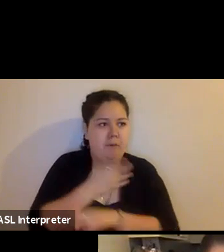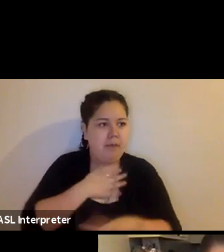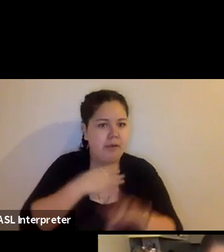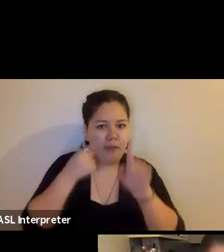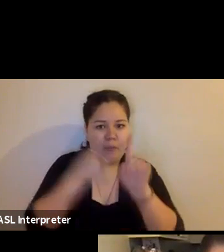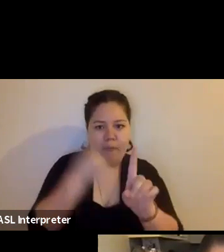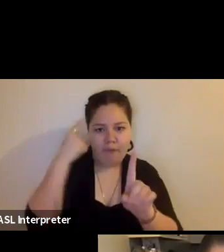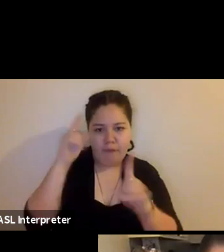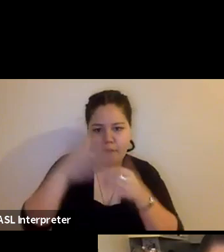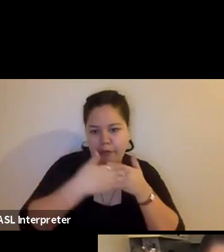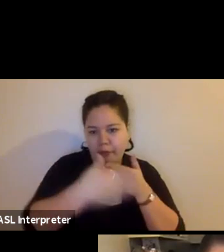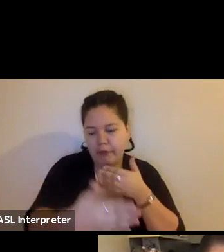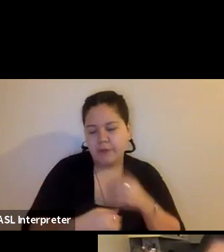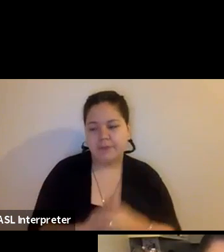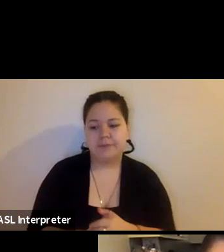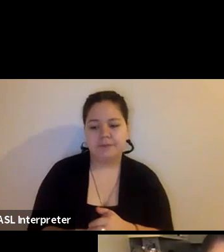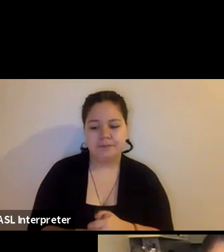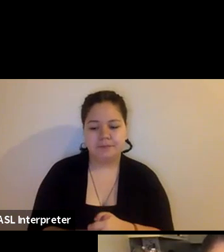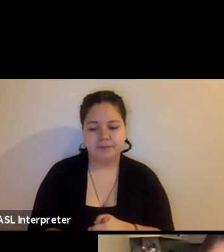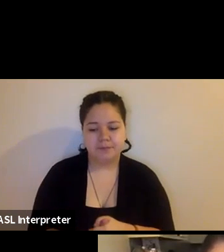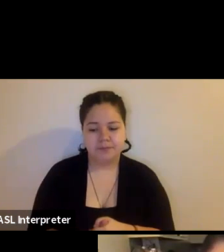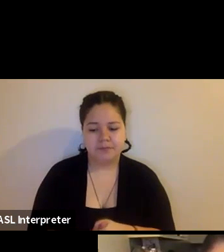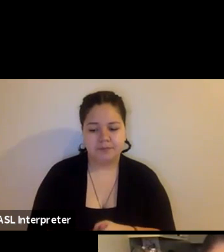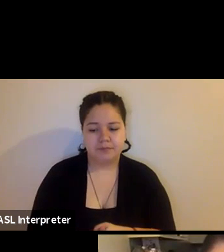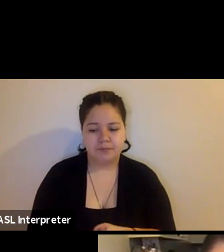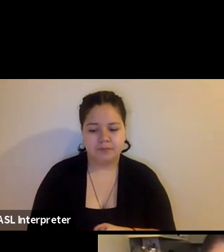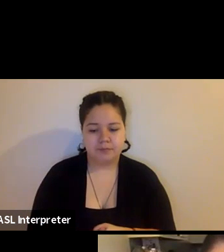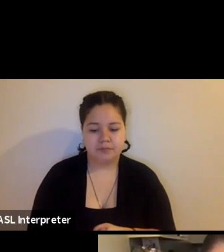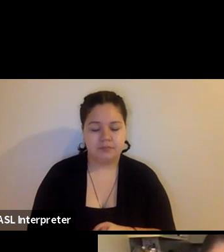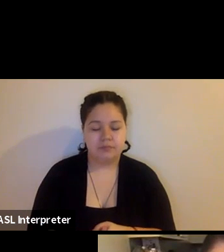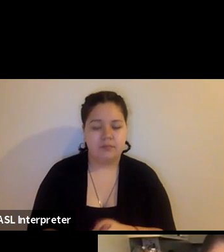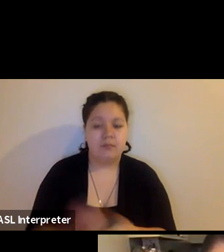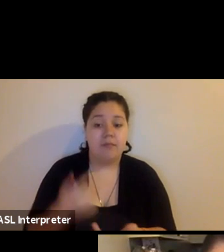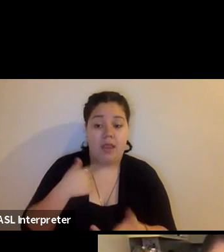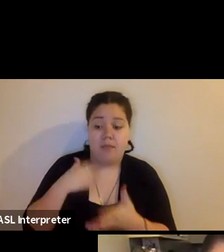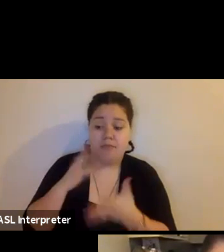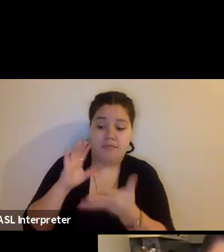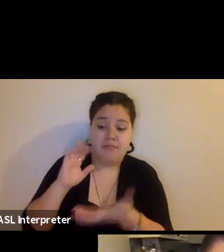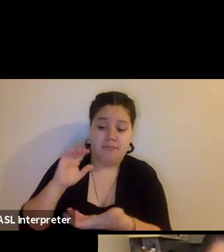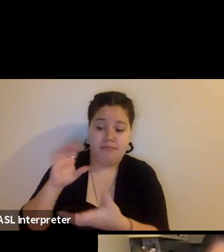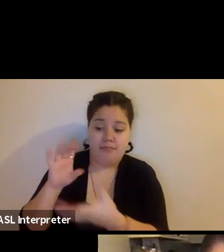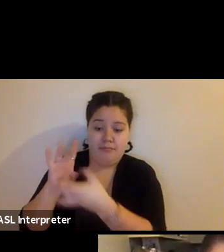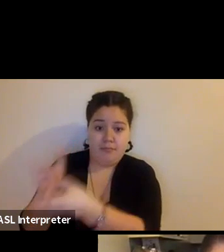currently working with the title for a virtual space called Sensational Quarantine,